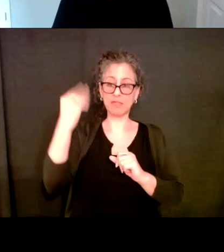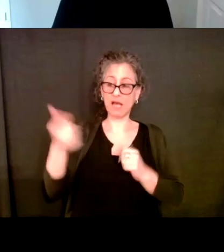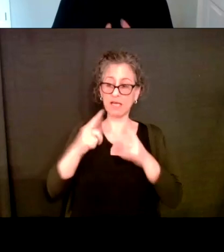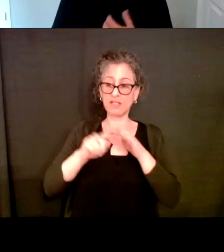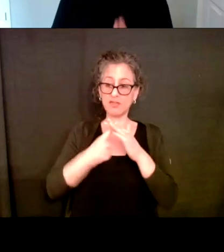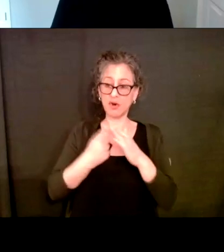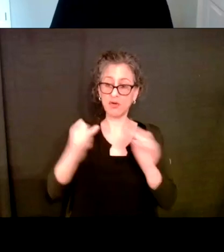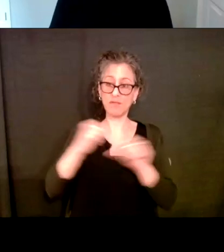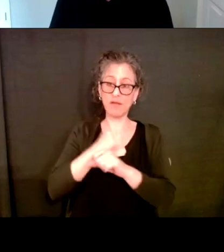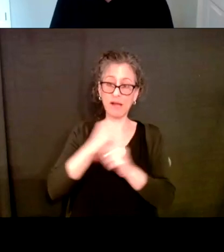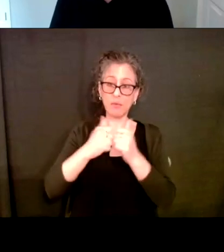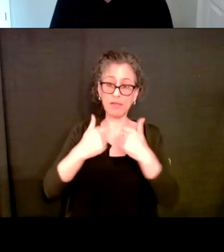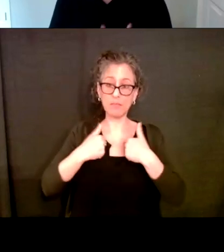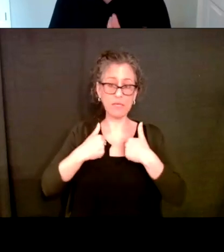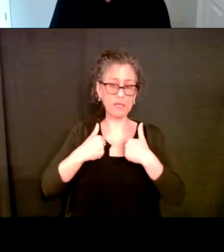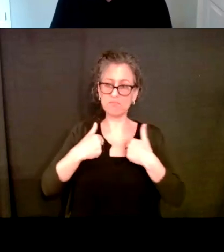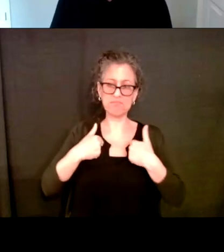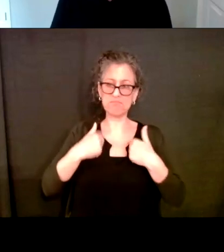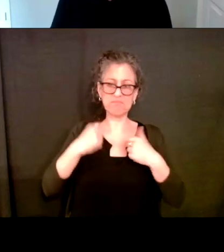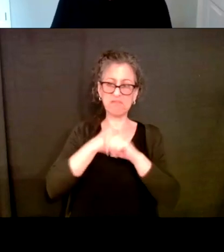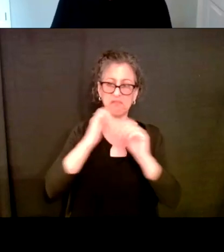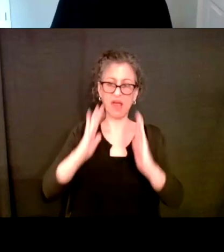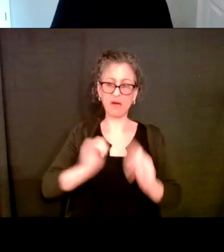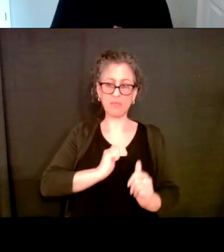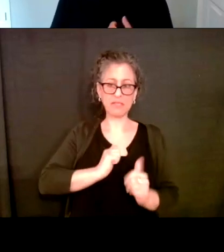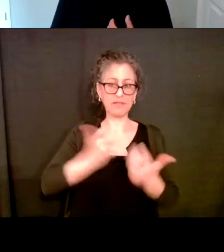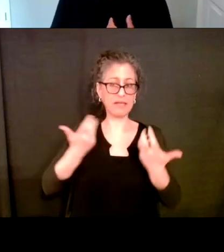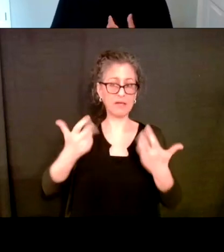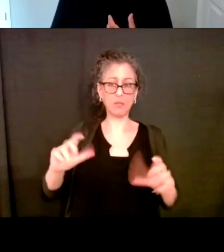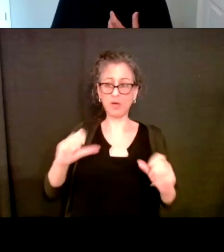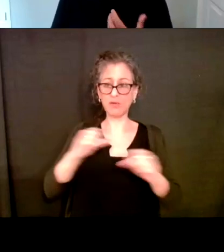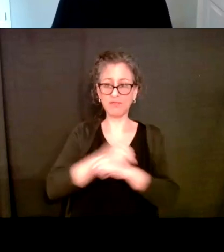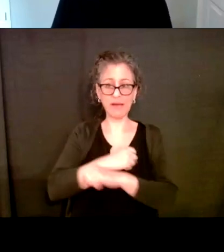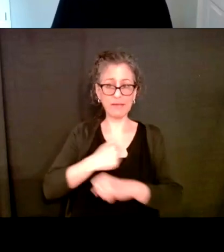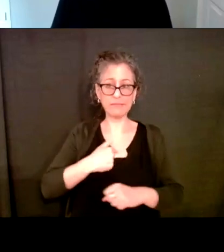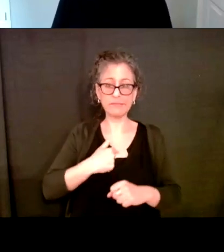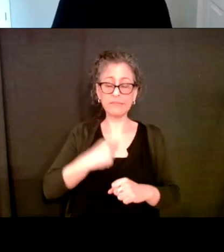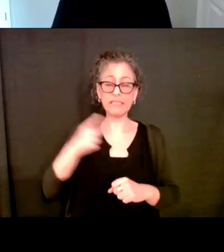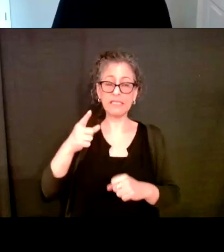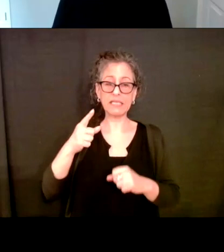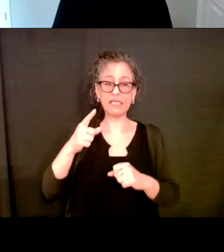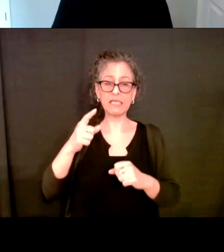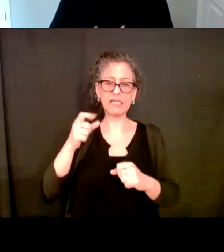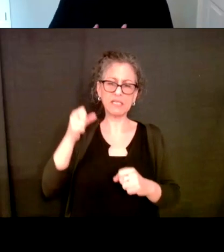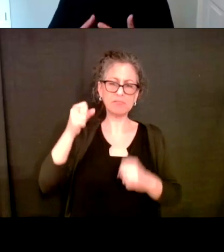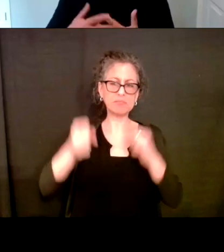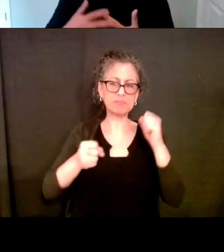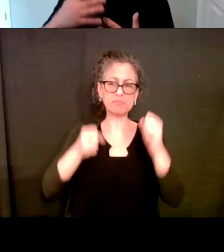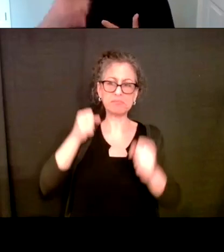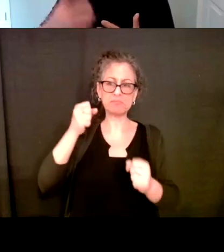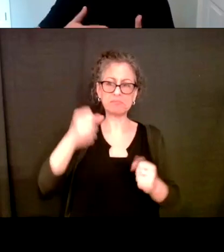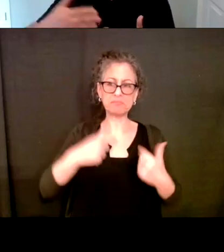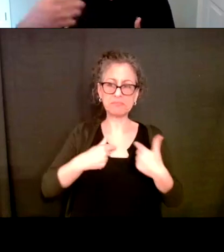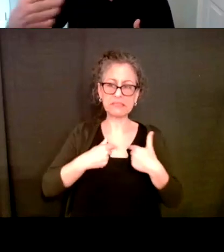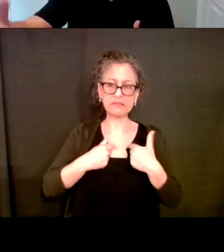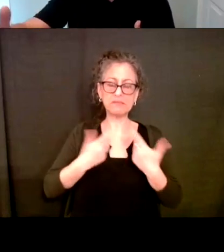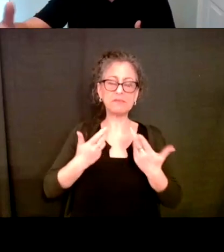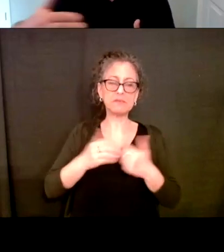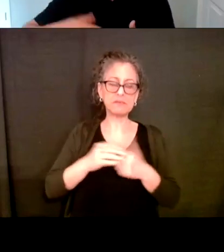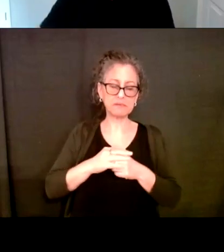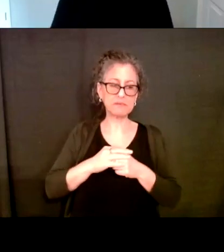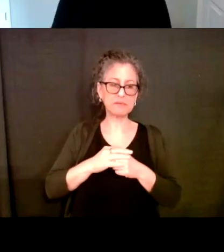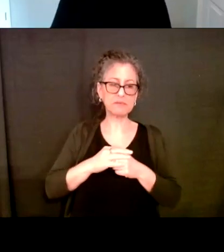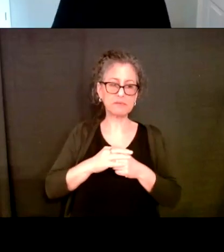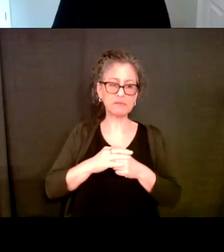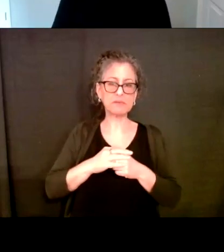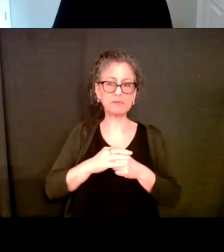me, and I was not a fighter. I did not want to fight. He threw a few punches, and I saw in the doorway